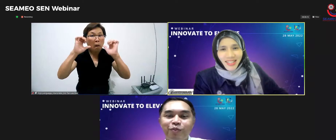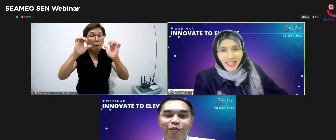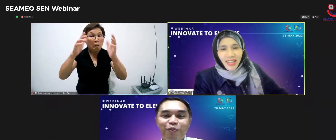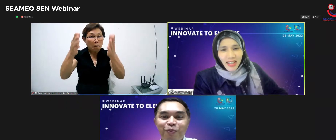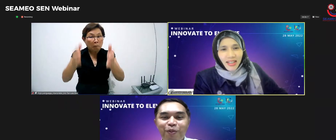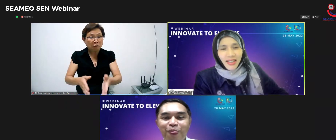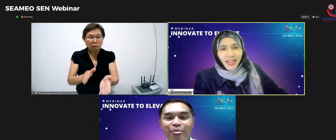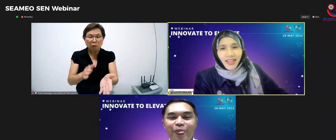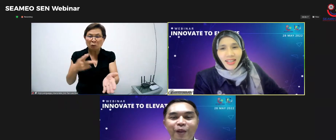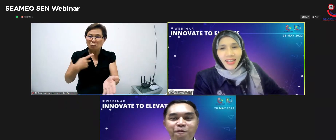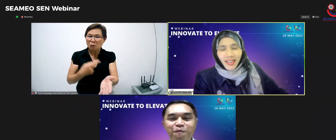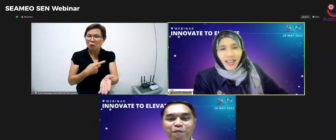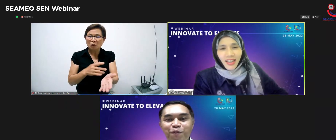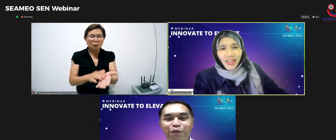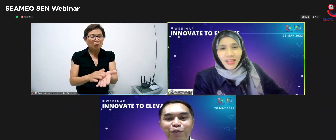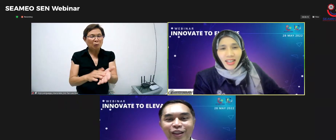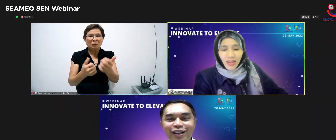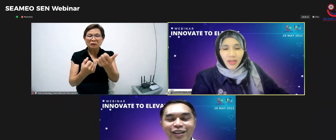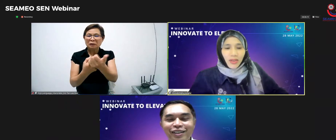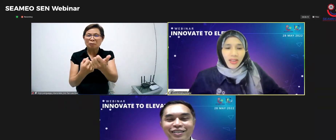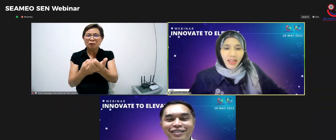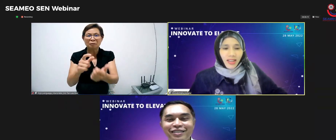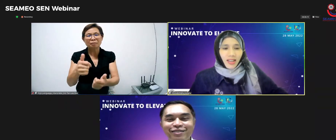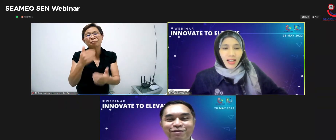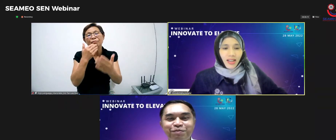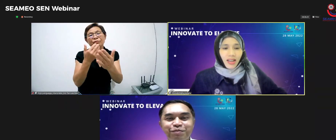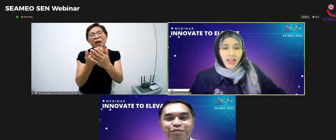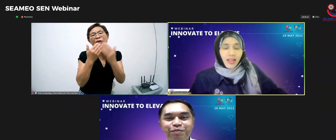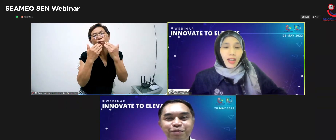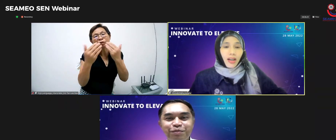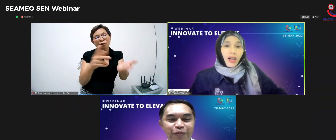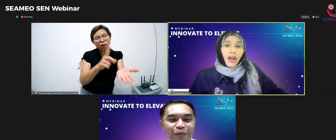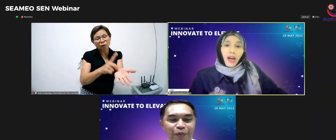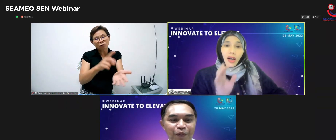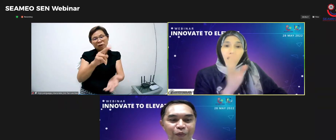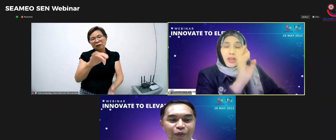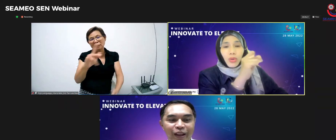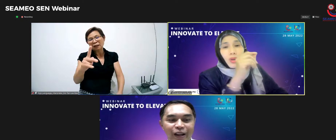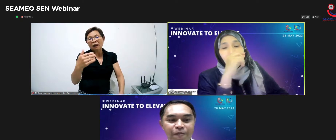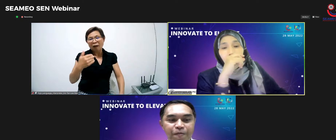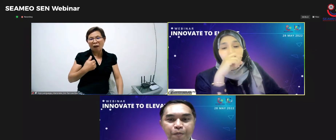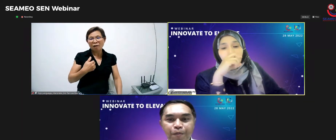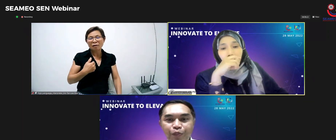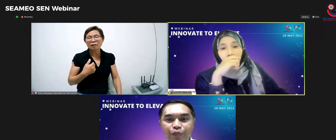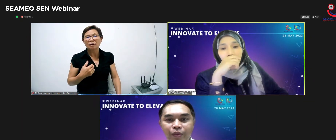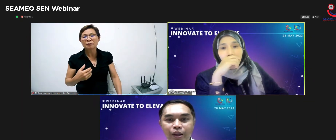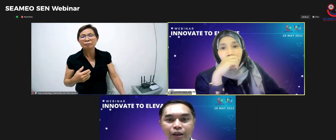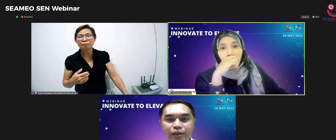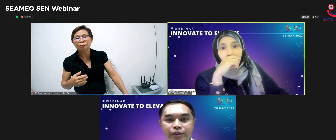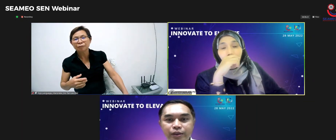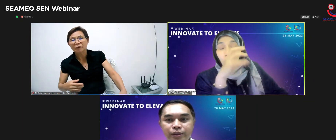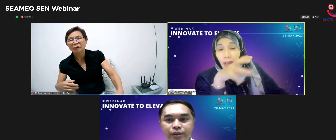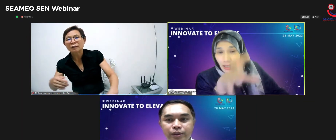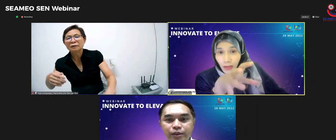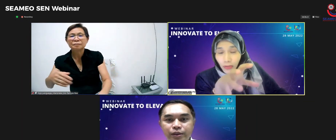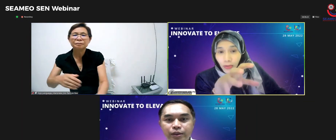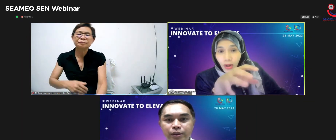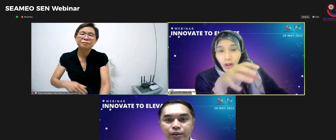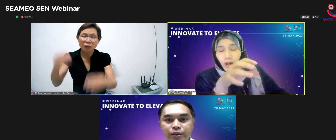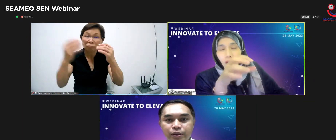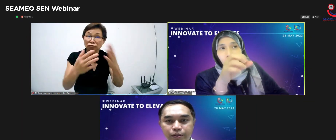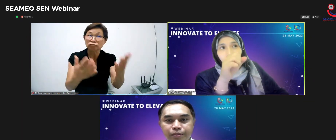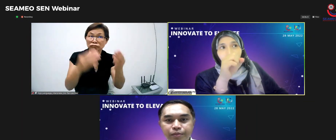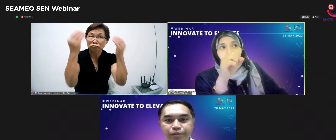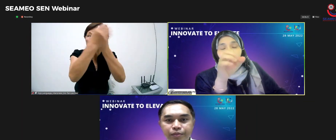them. Yeah. Thank you. Thank you, Dr. Nick. That is truly, I would say, informative